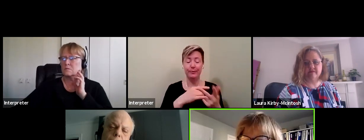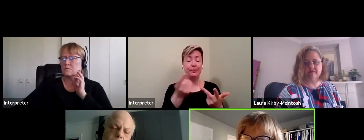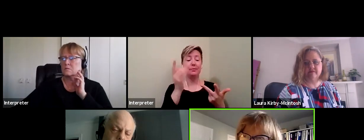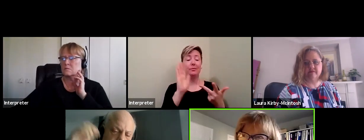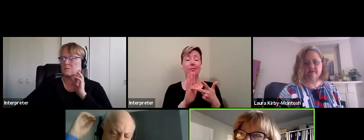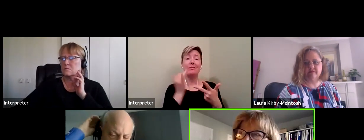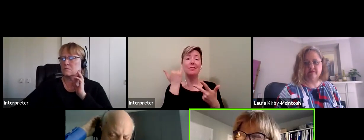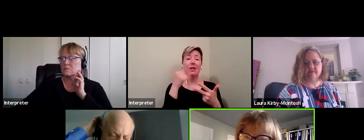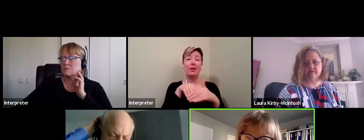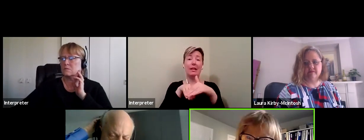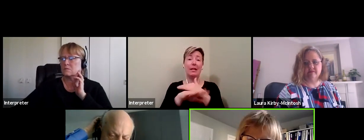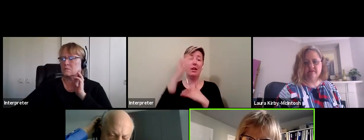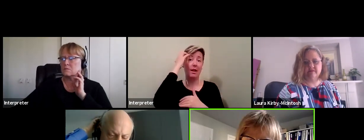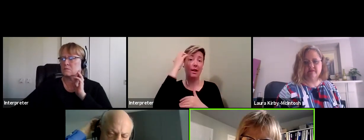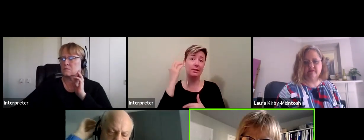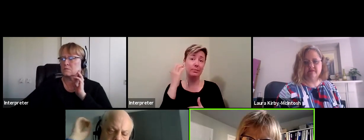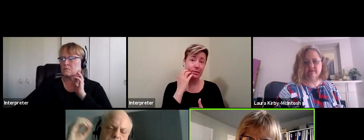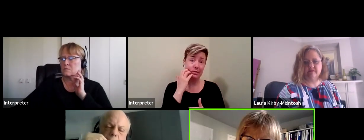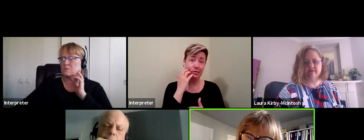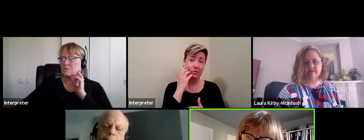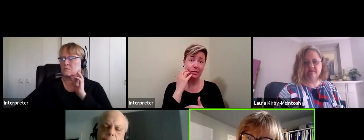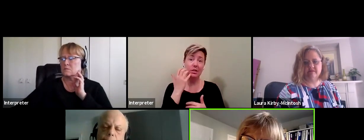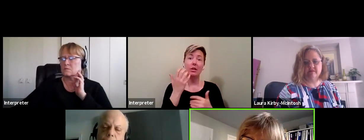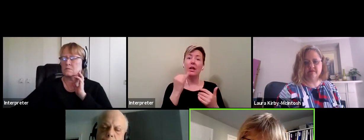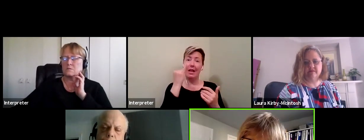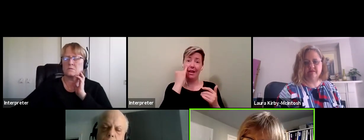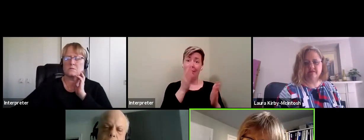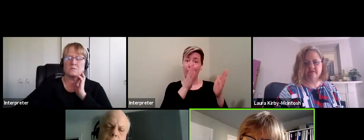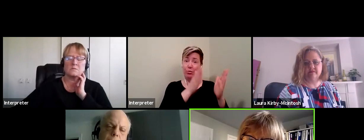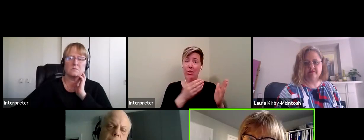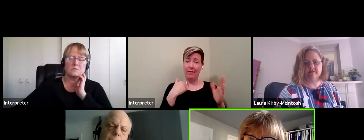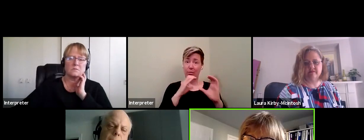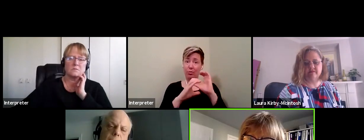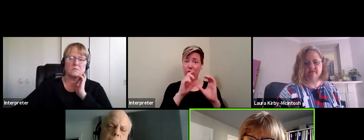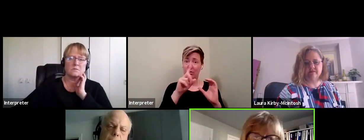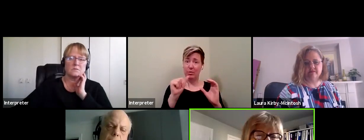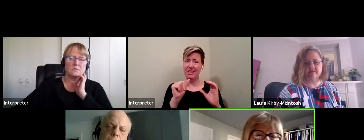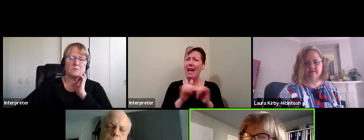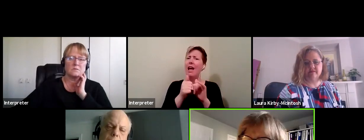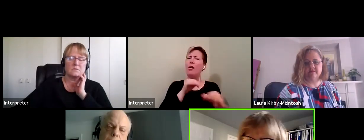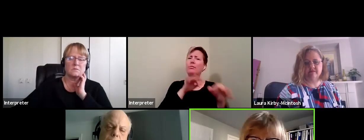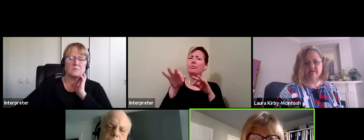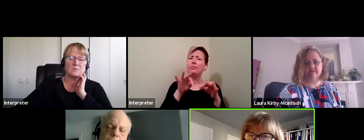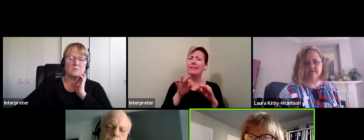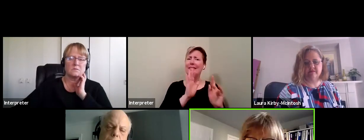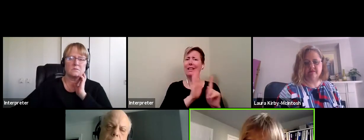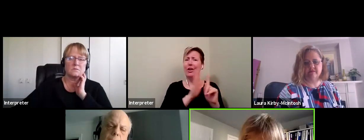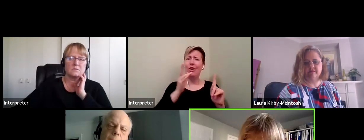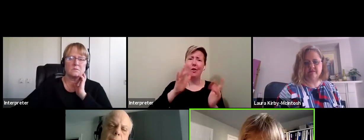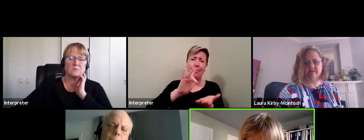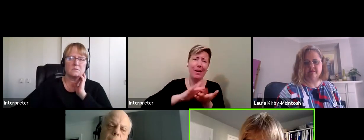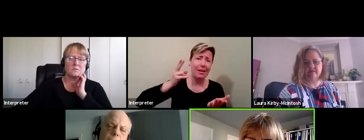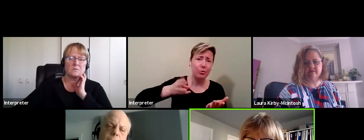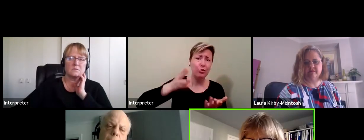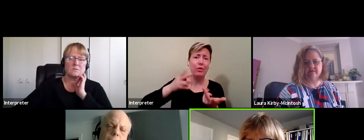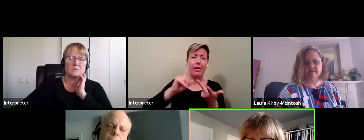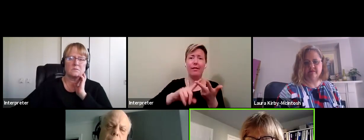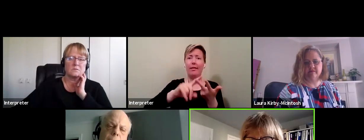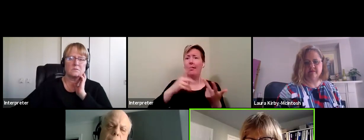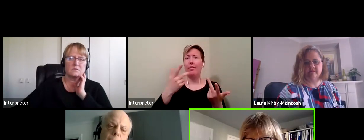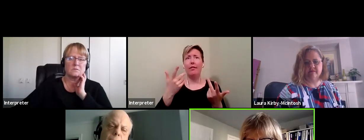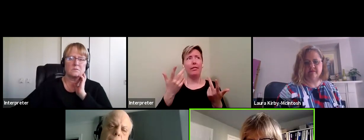have pre-existing communication disabilities able to communicate their symptoms, their medical history, all of that?